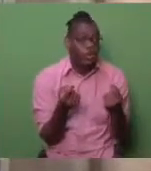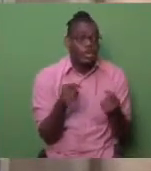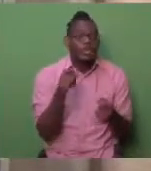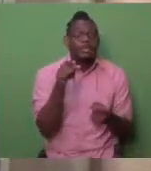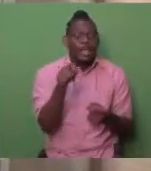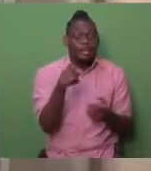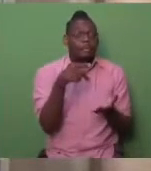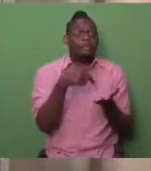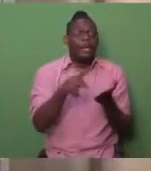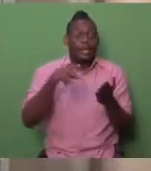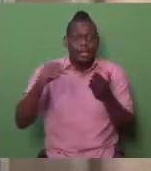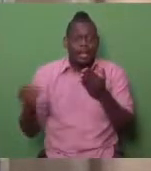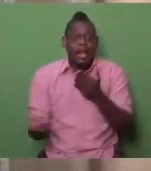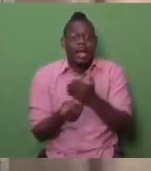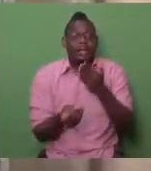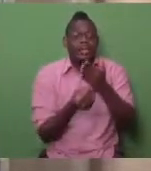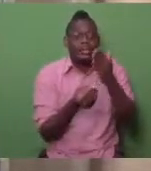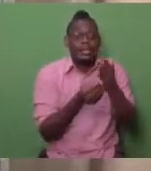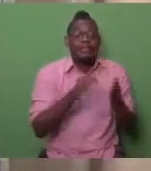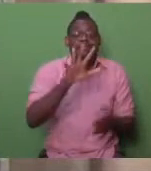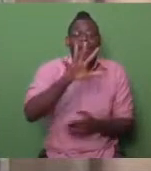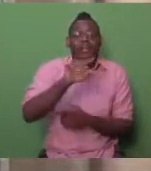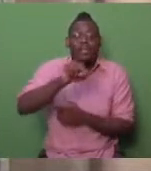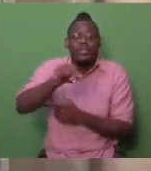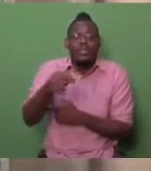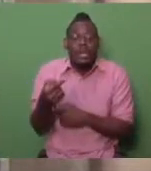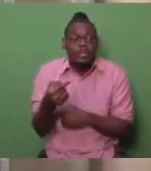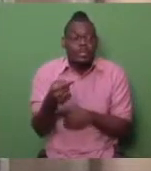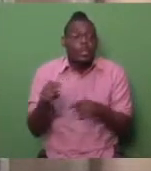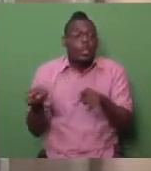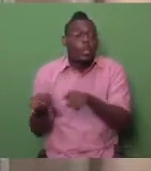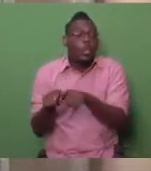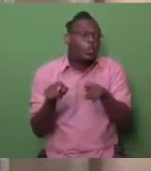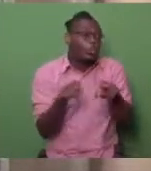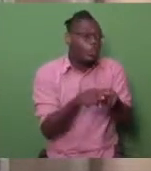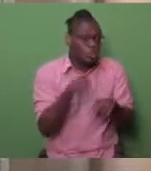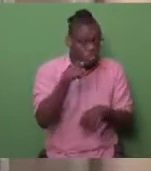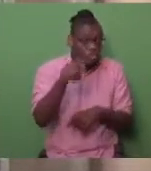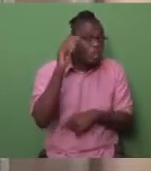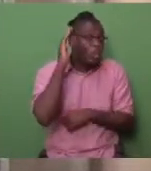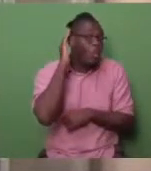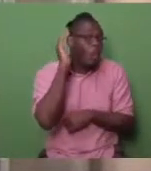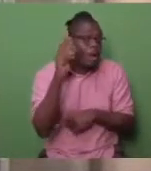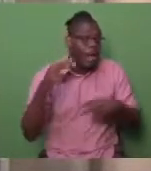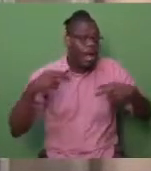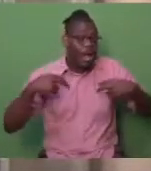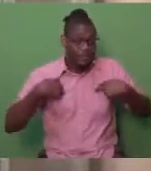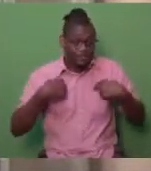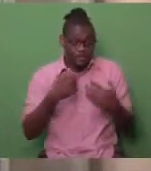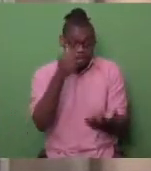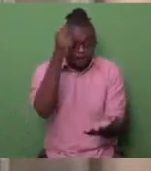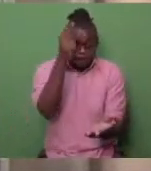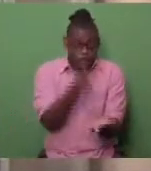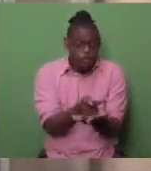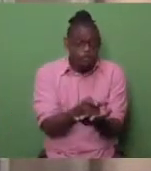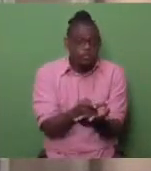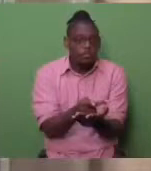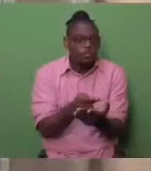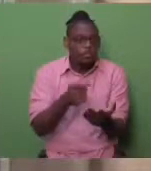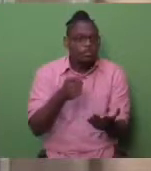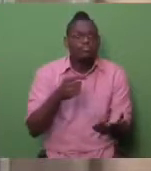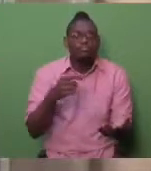the form, and you will have a criminal record entered against you. All because this government wants your money. They told us that, we want your